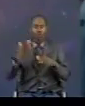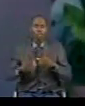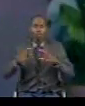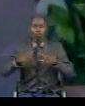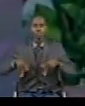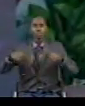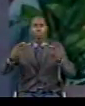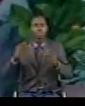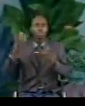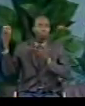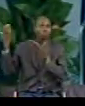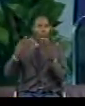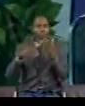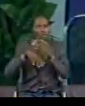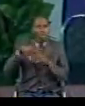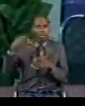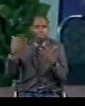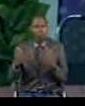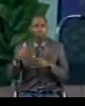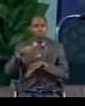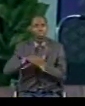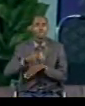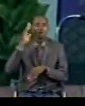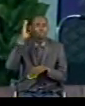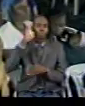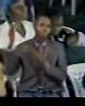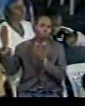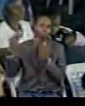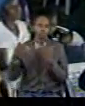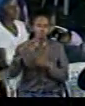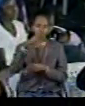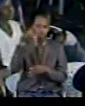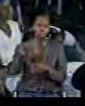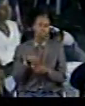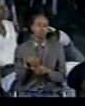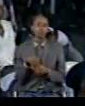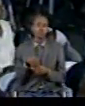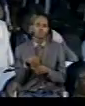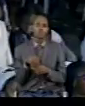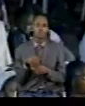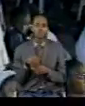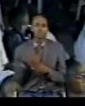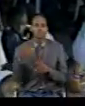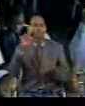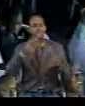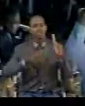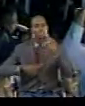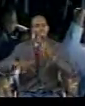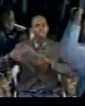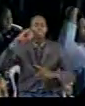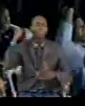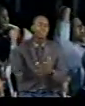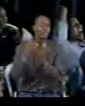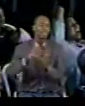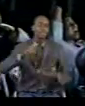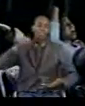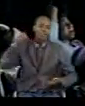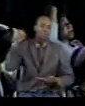out tonight, and it'll bring you in. Let me hear by yes, I say amen.